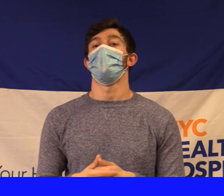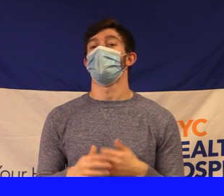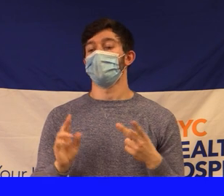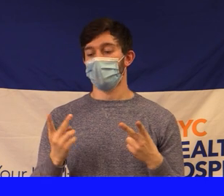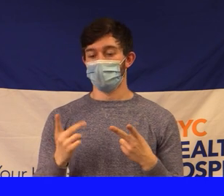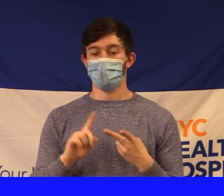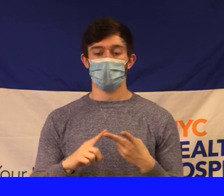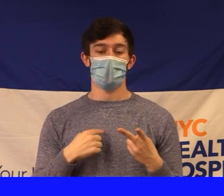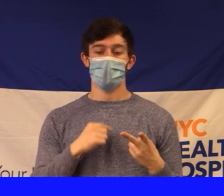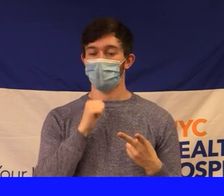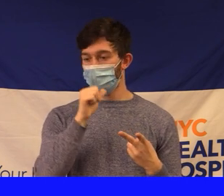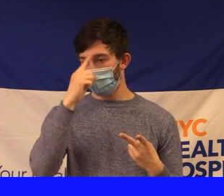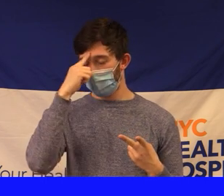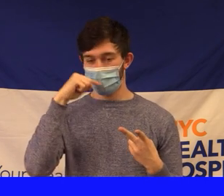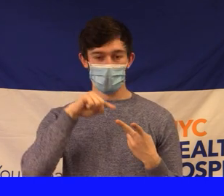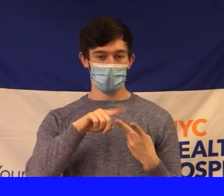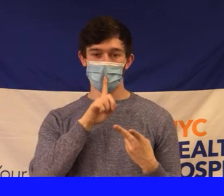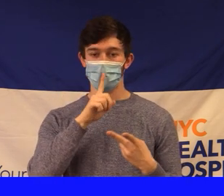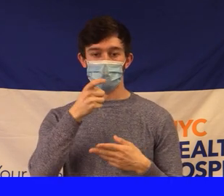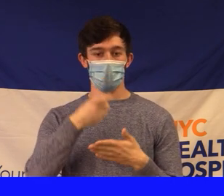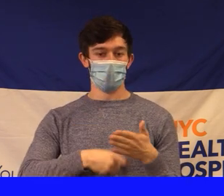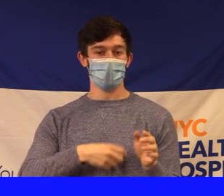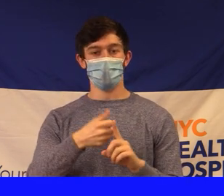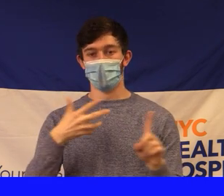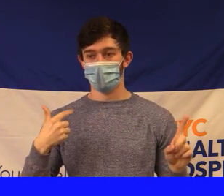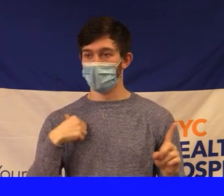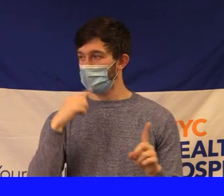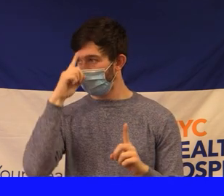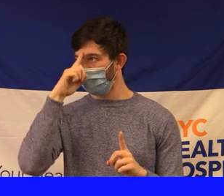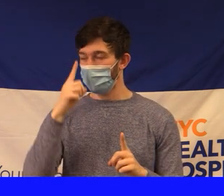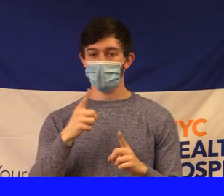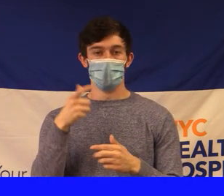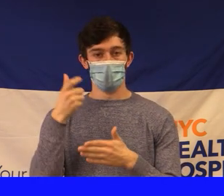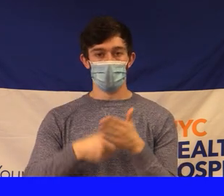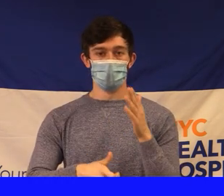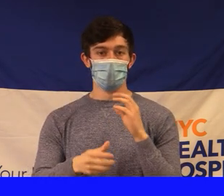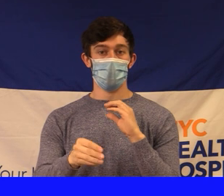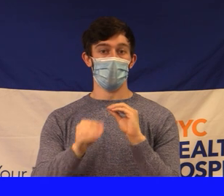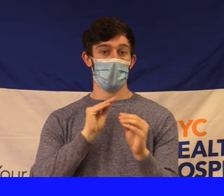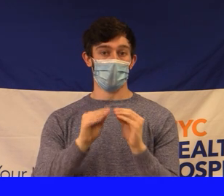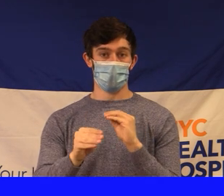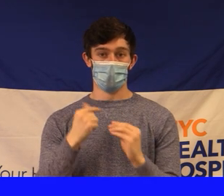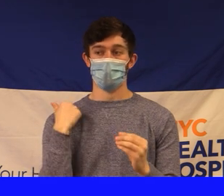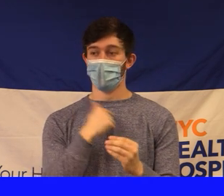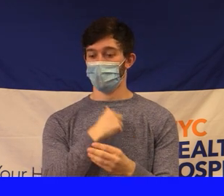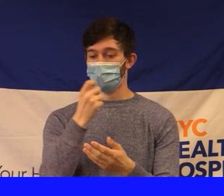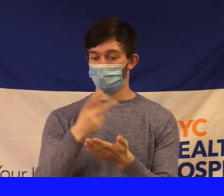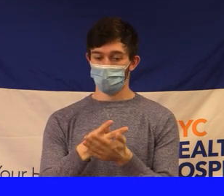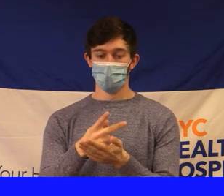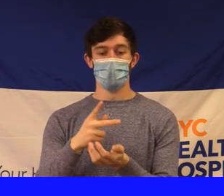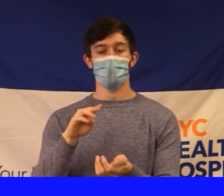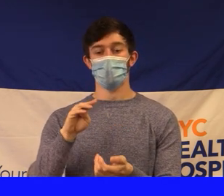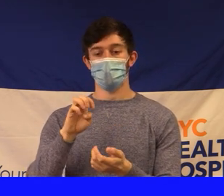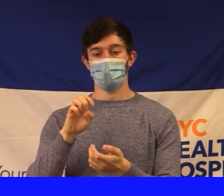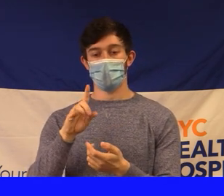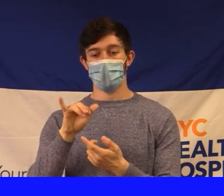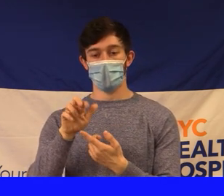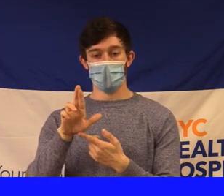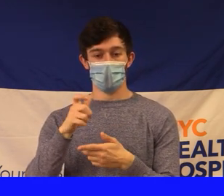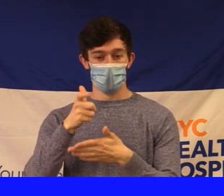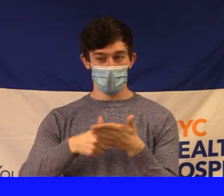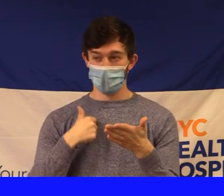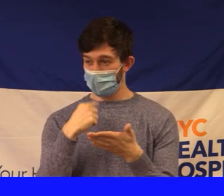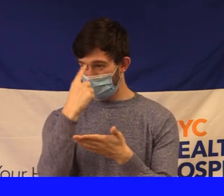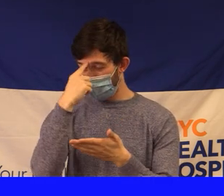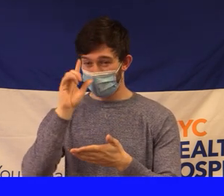of this as a cost expansion. I think of it as a cost correction. We approved Medicare rates. I think we were right to do